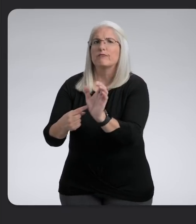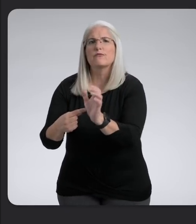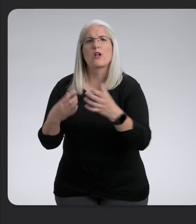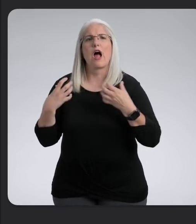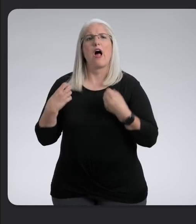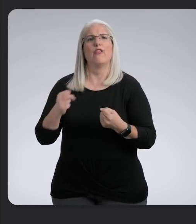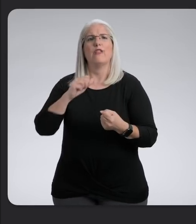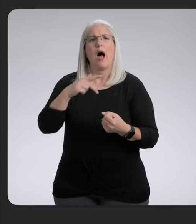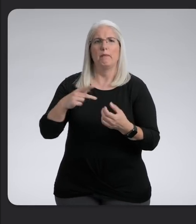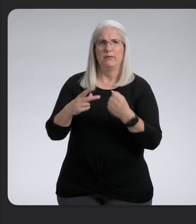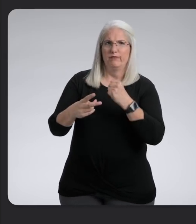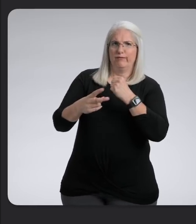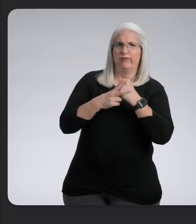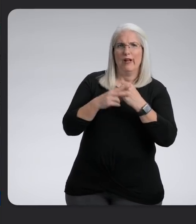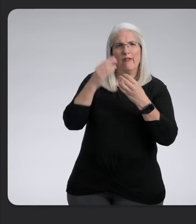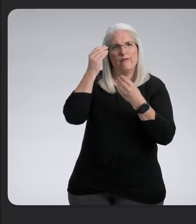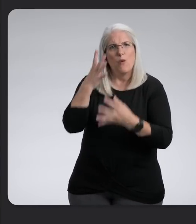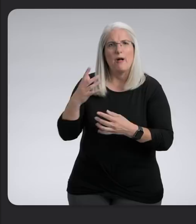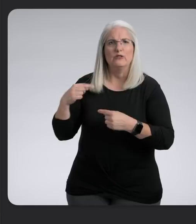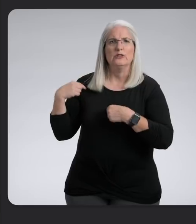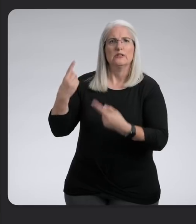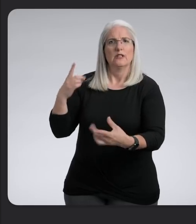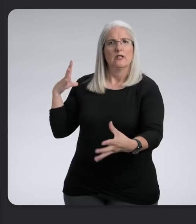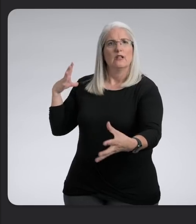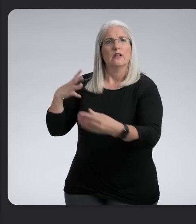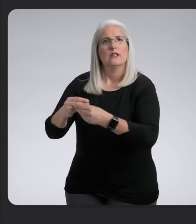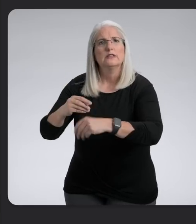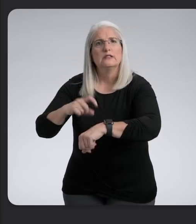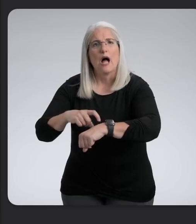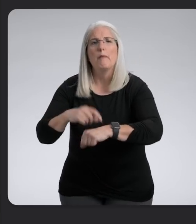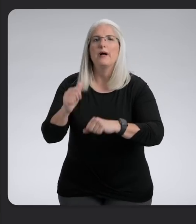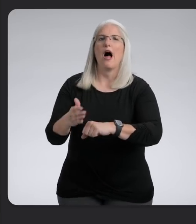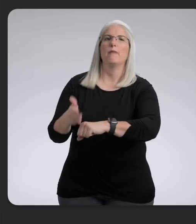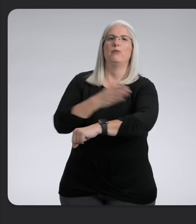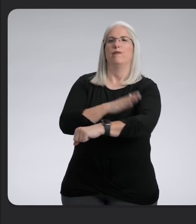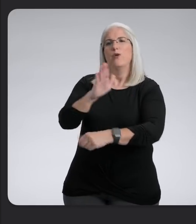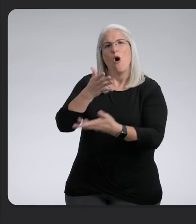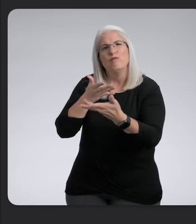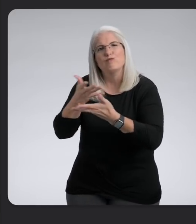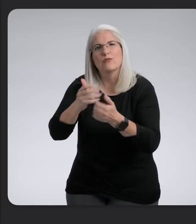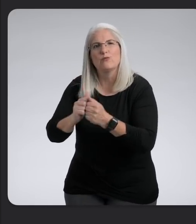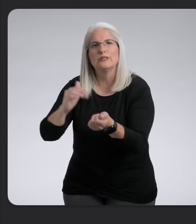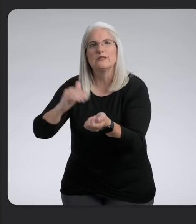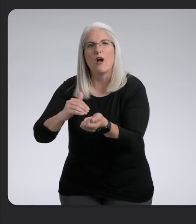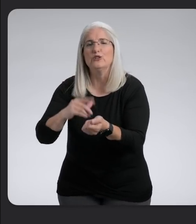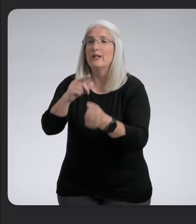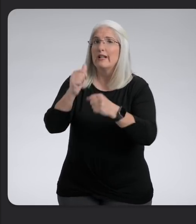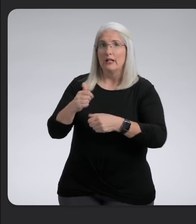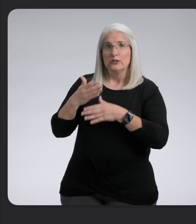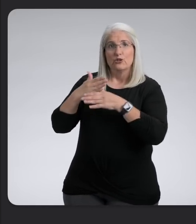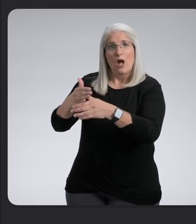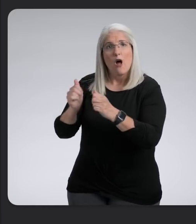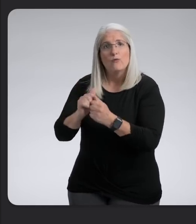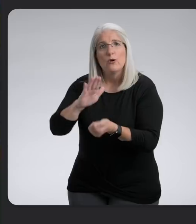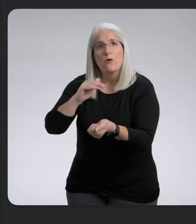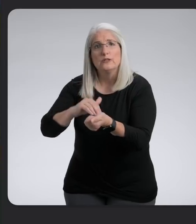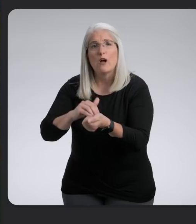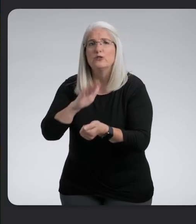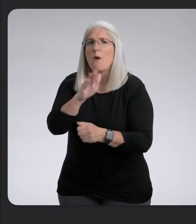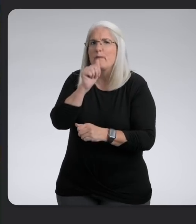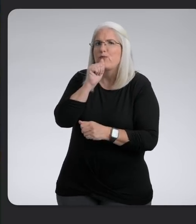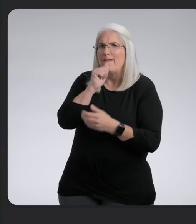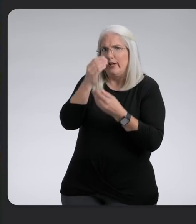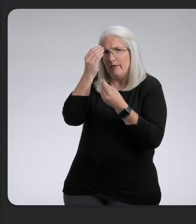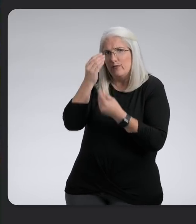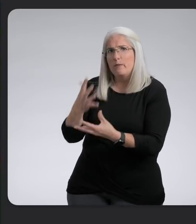support this conversation, you can now share health data that you choose with your healthcare provider in a private way. For